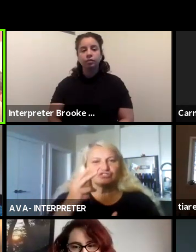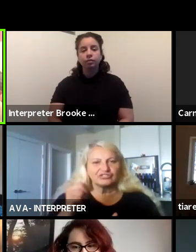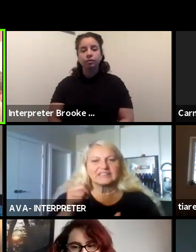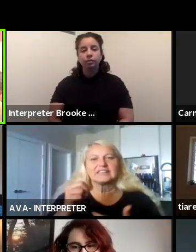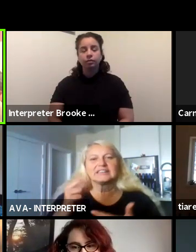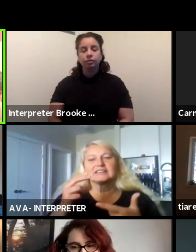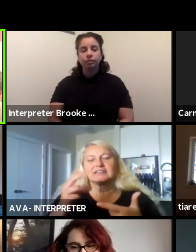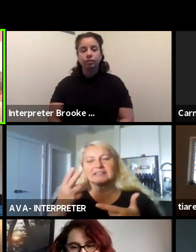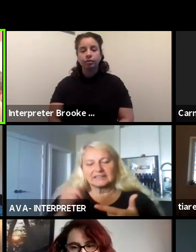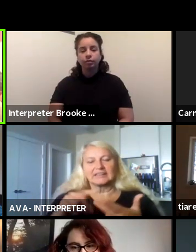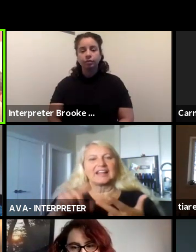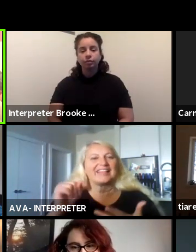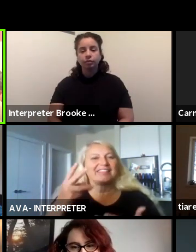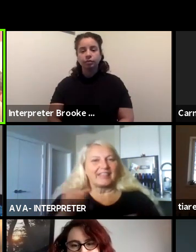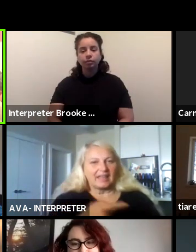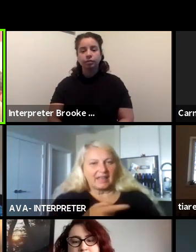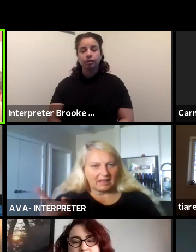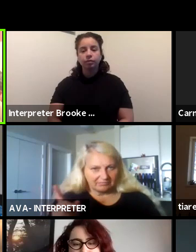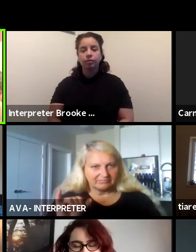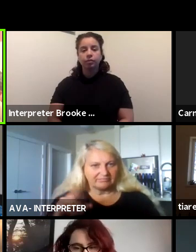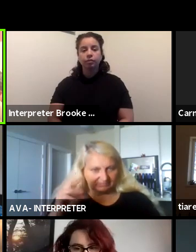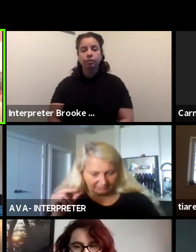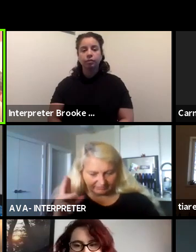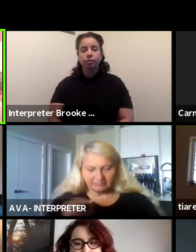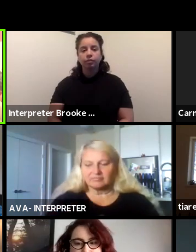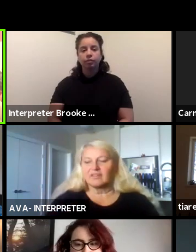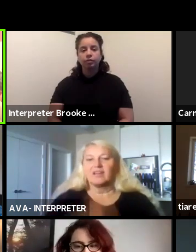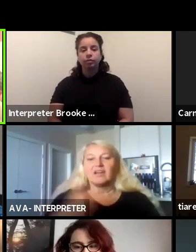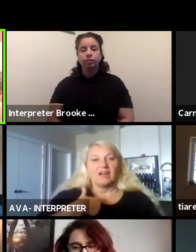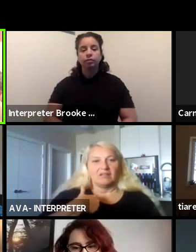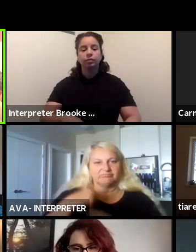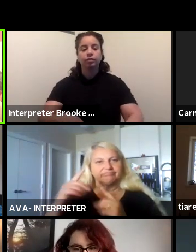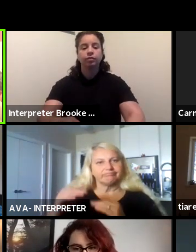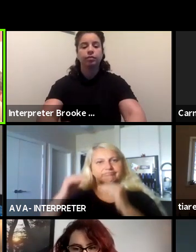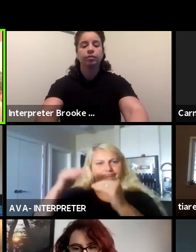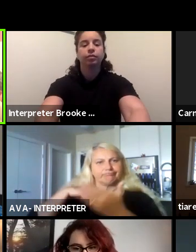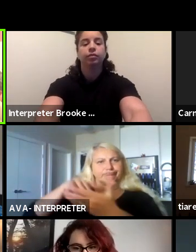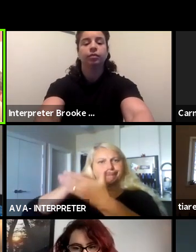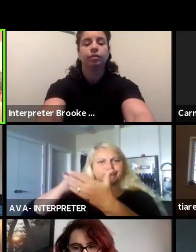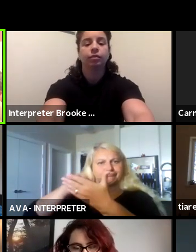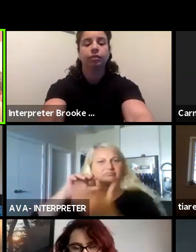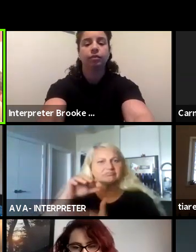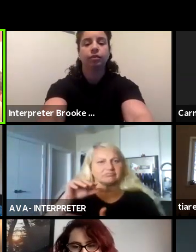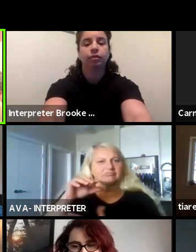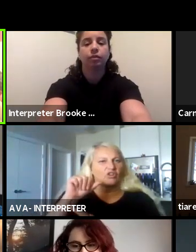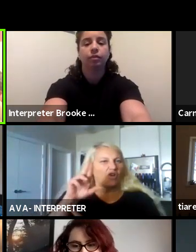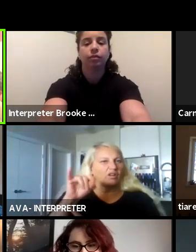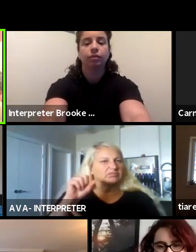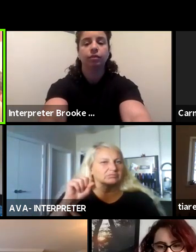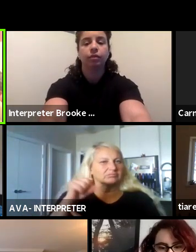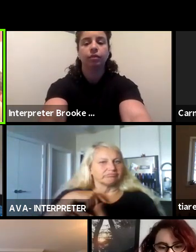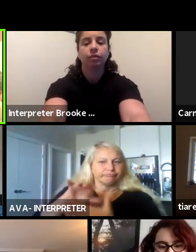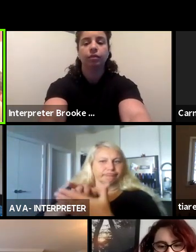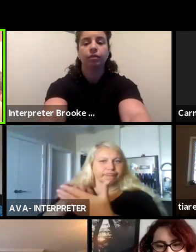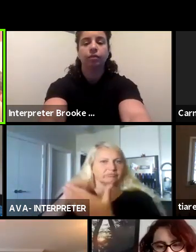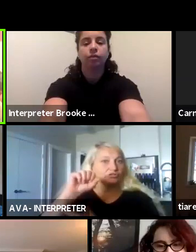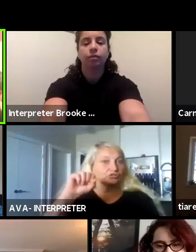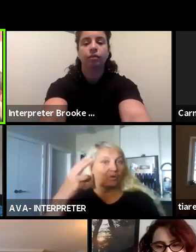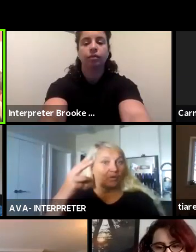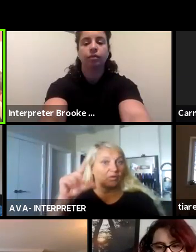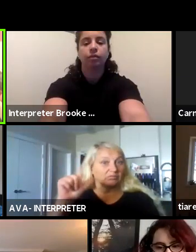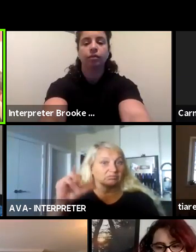I am an artist scholar. So that's my title. I'm